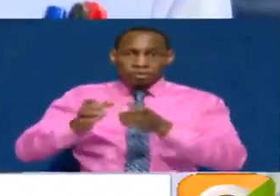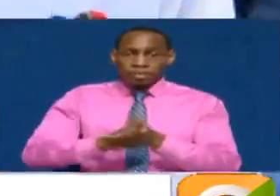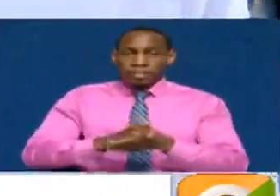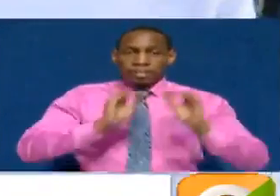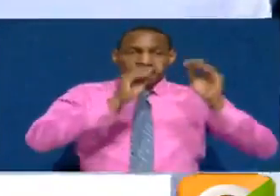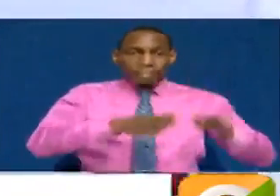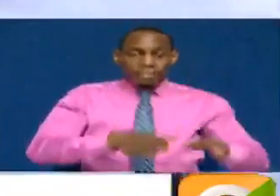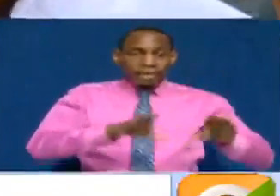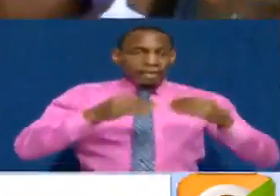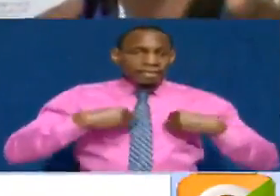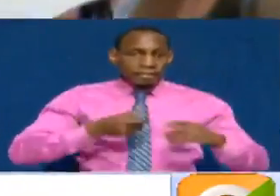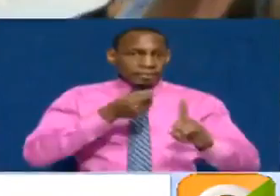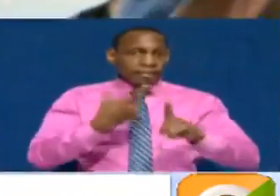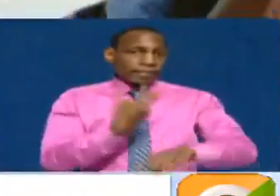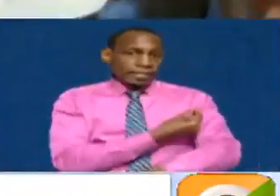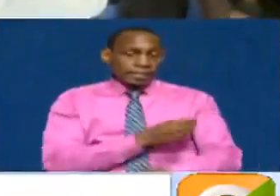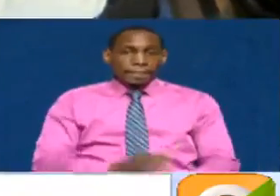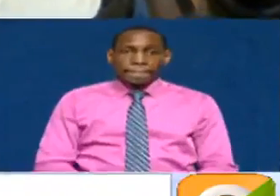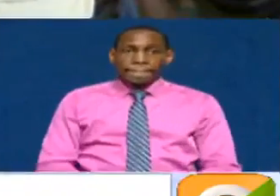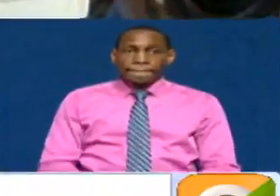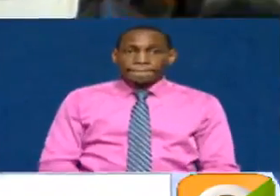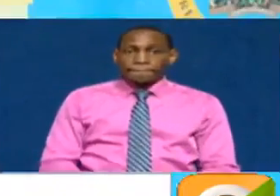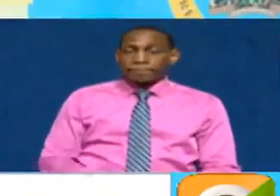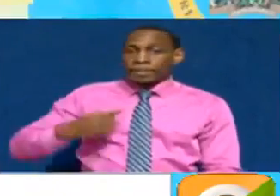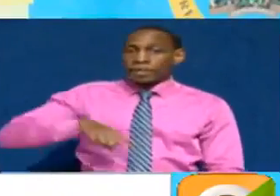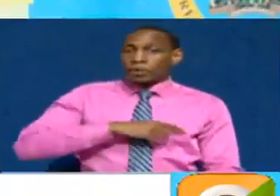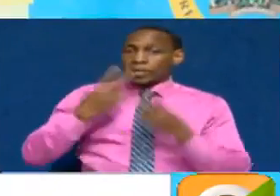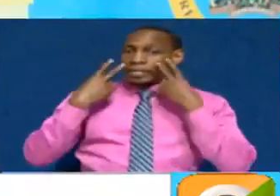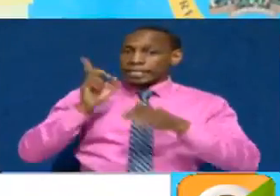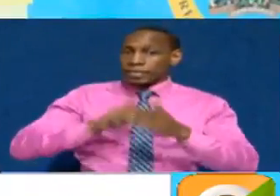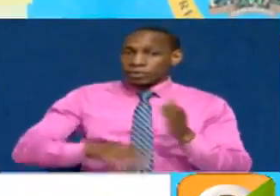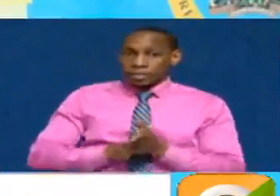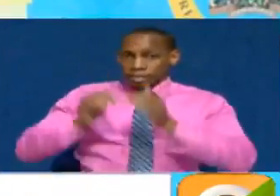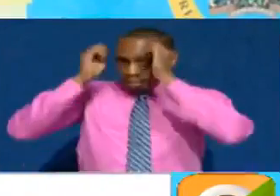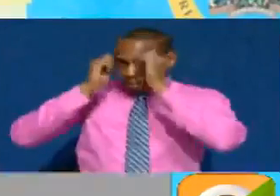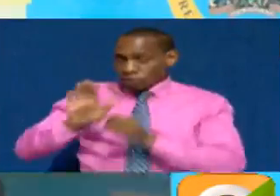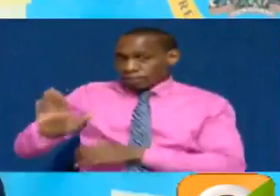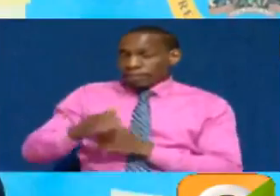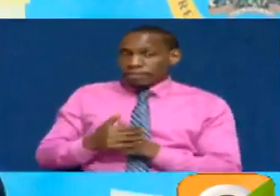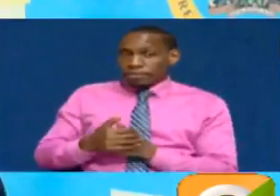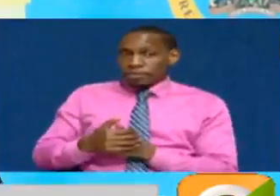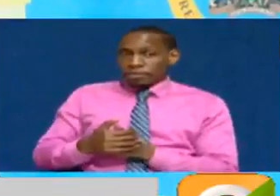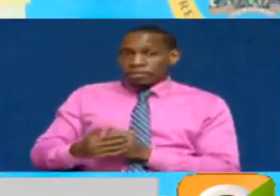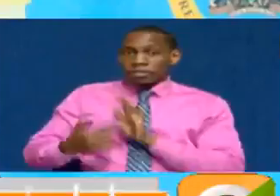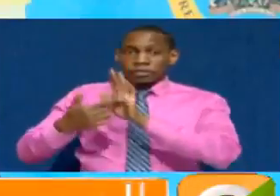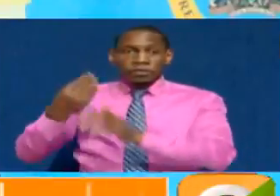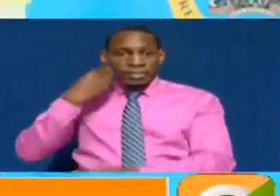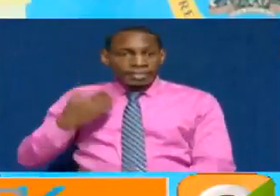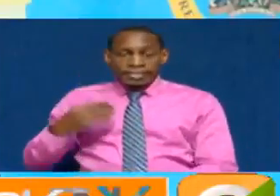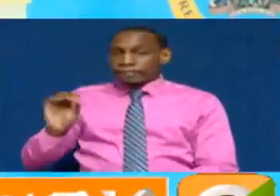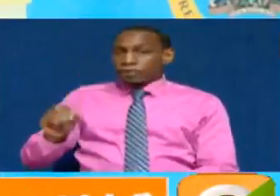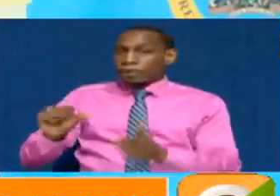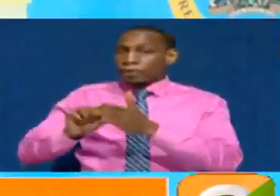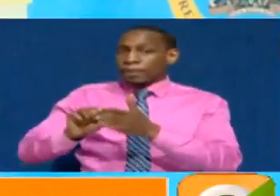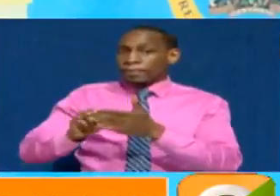if teachers heeded the call to be vaccinated. What we have observed is that the students are essentially asymptomatic, and